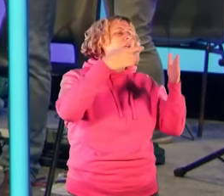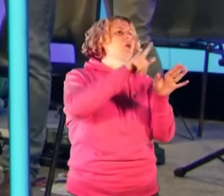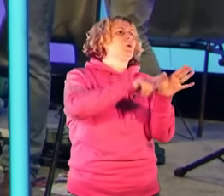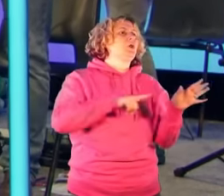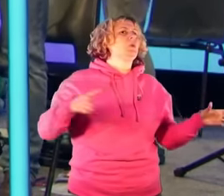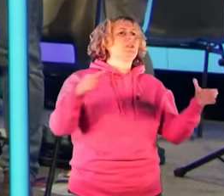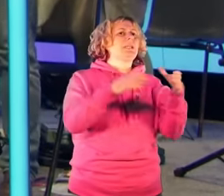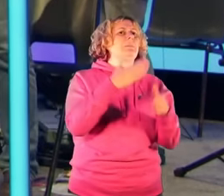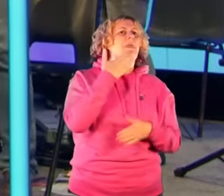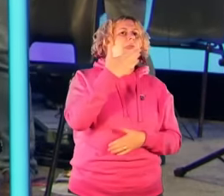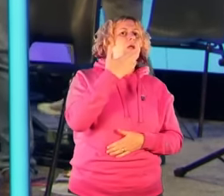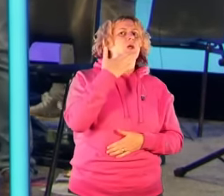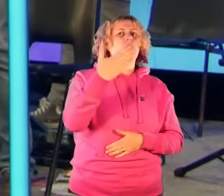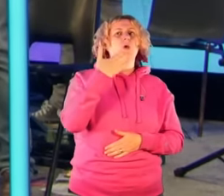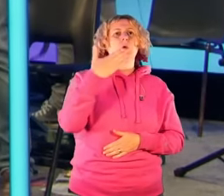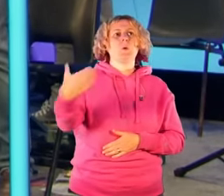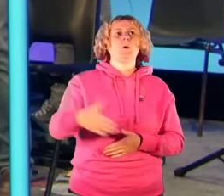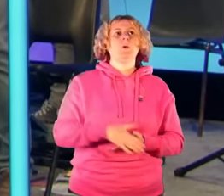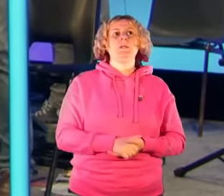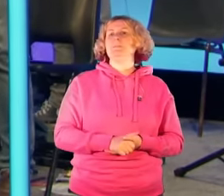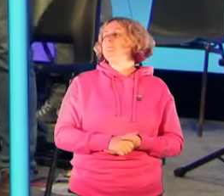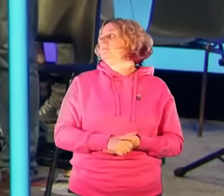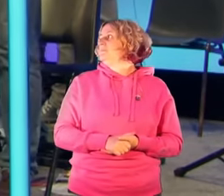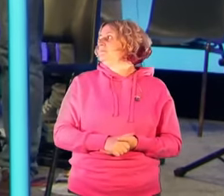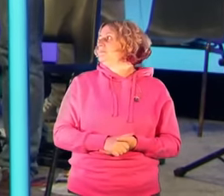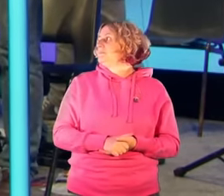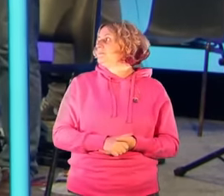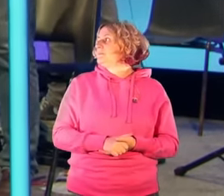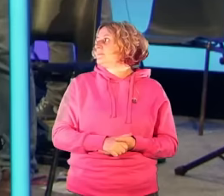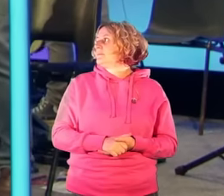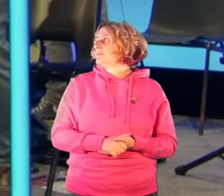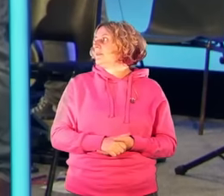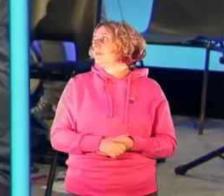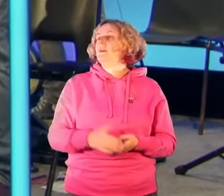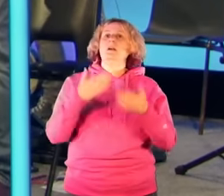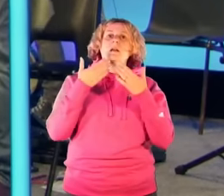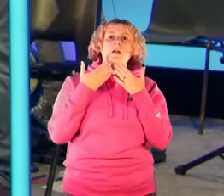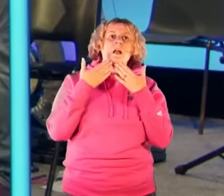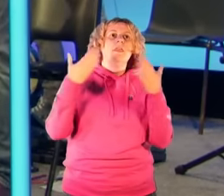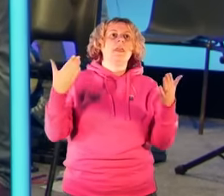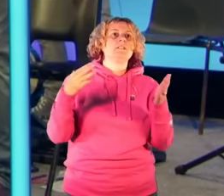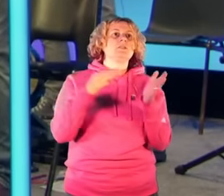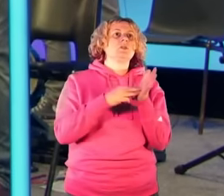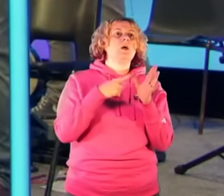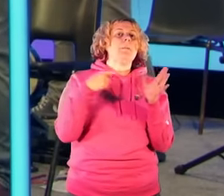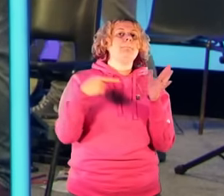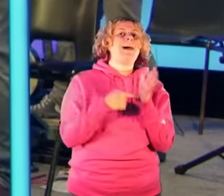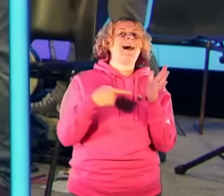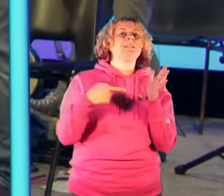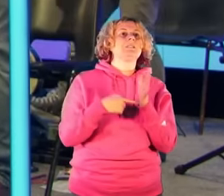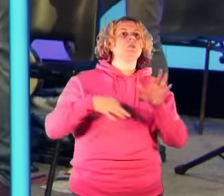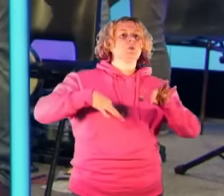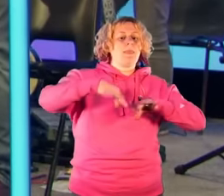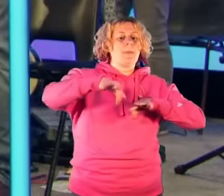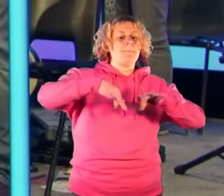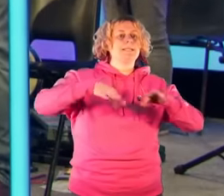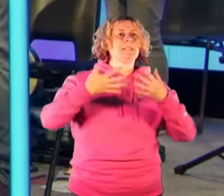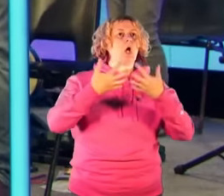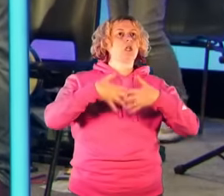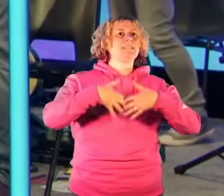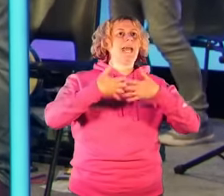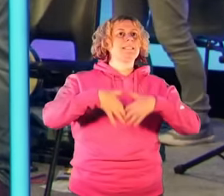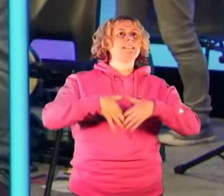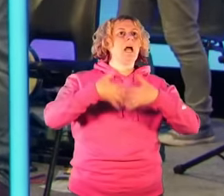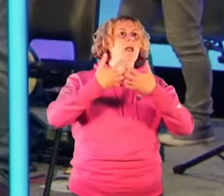yes, say well done to them. Say thank you for bailing us out. And a massive thanks to Matt Dennis, who's mixing at the back on tech, and the tech